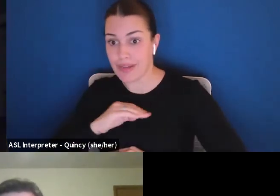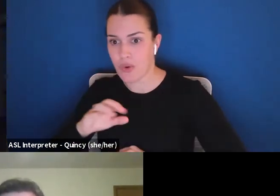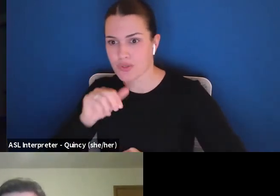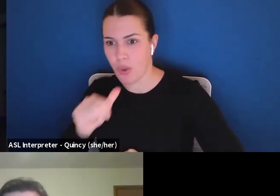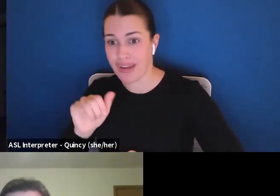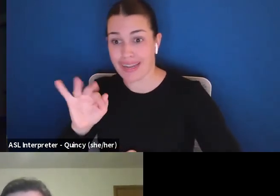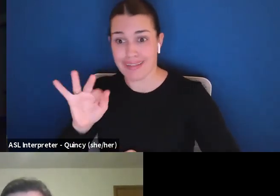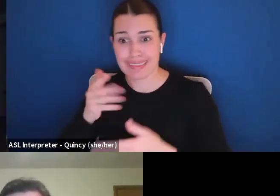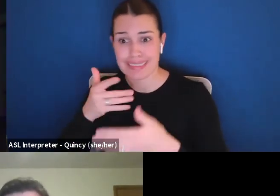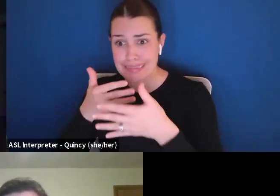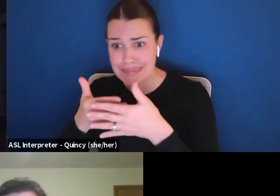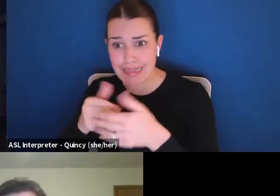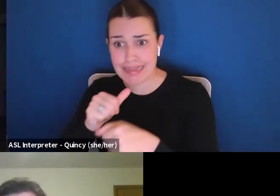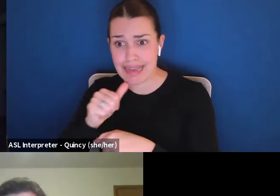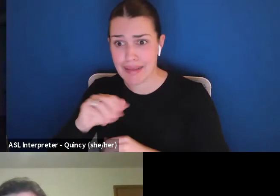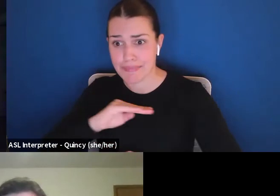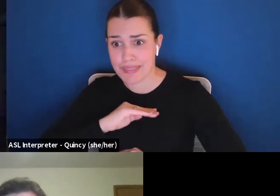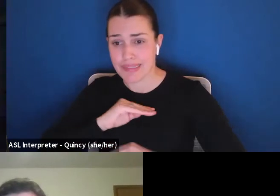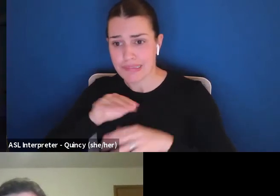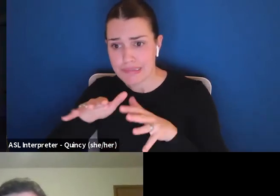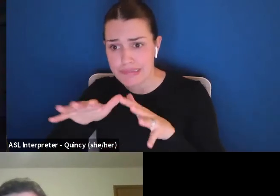that resolution.